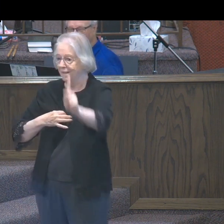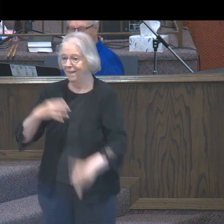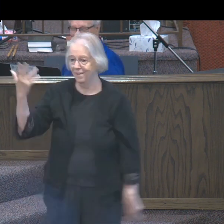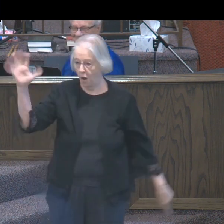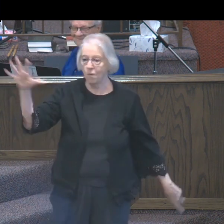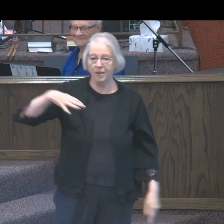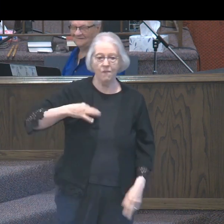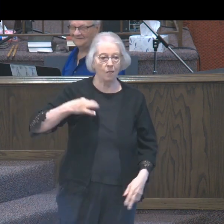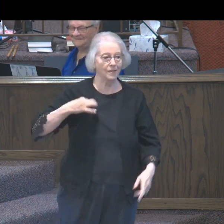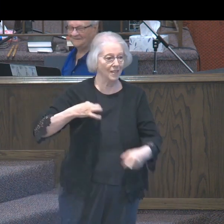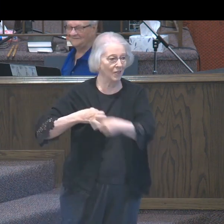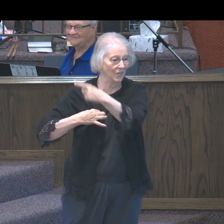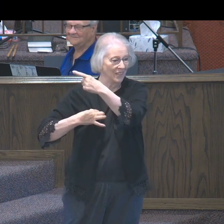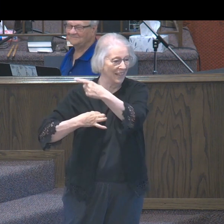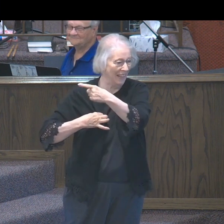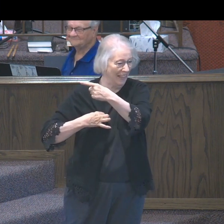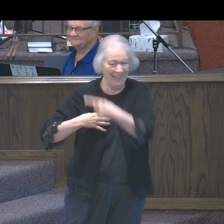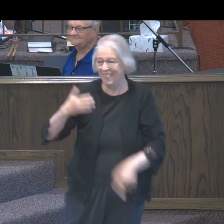That's why I'm saying it. So you can let him know that. Okay.